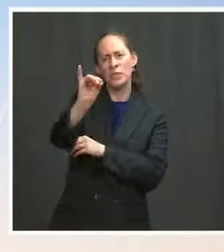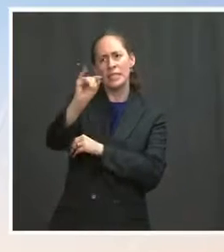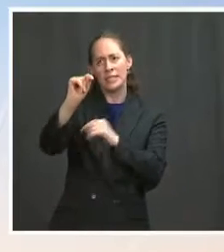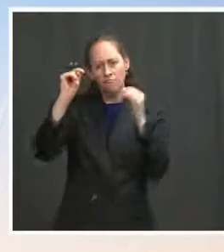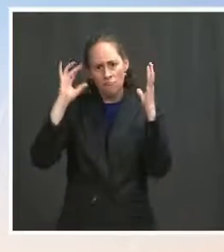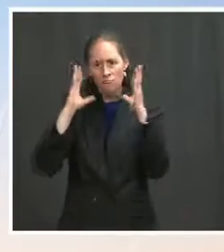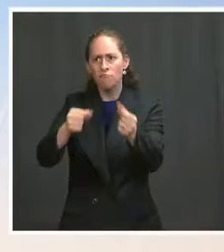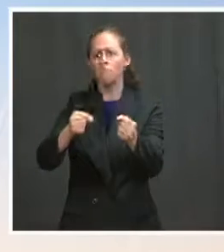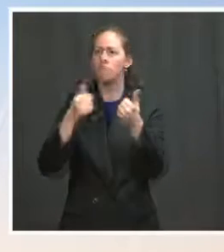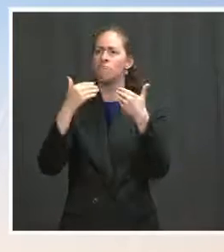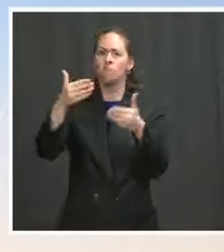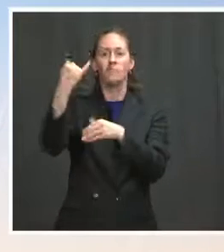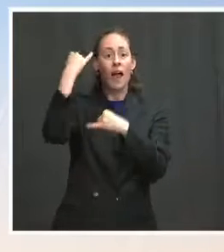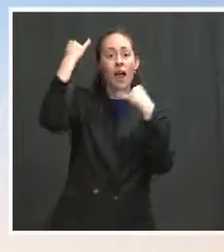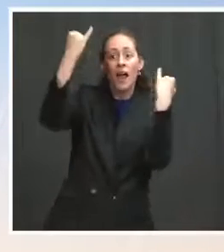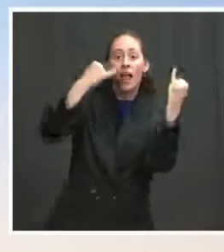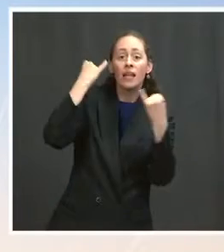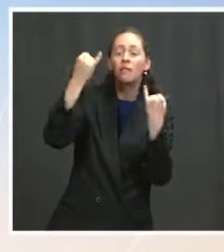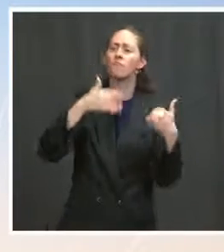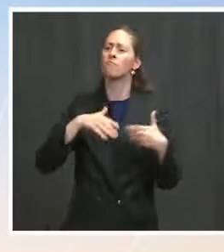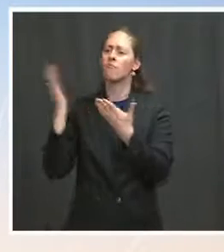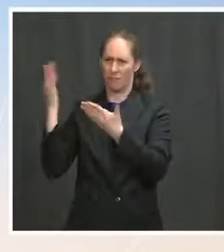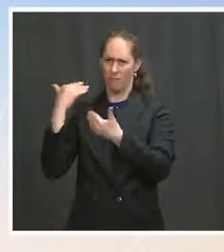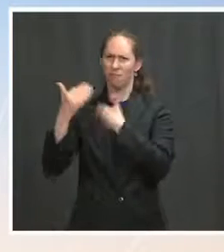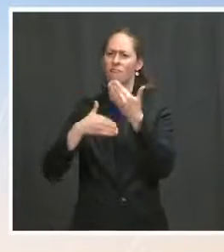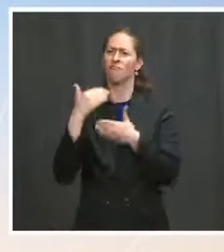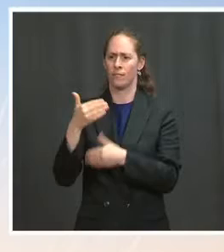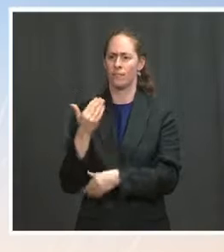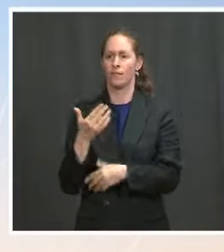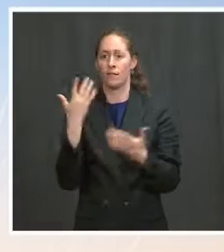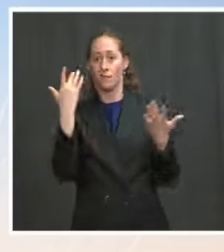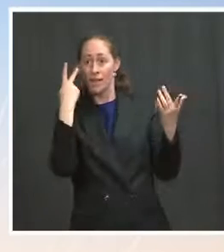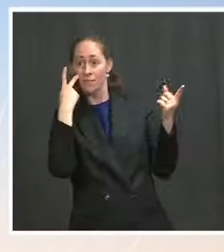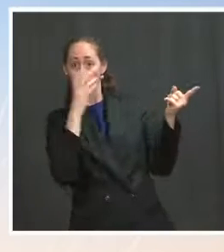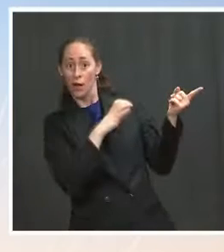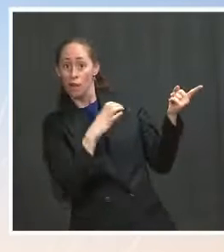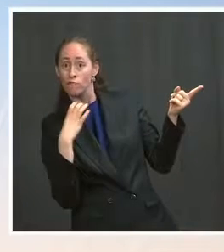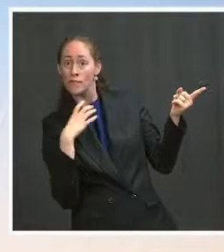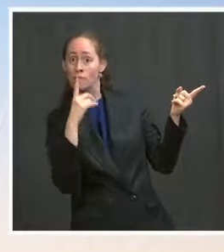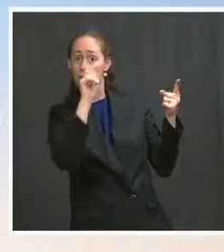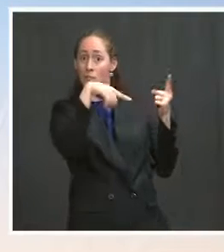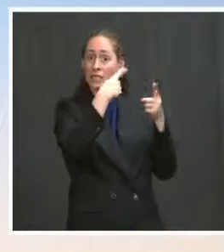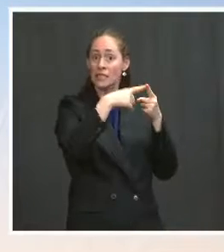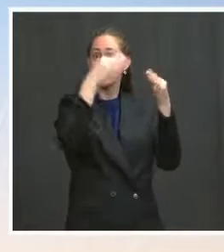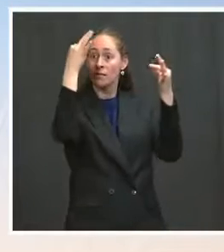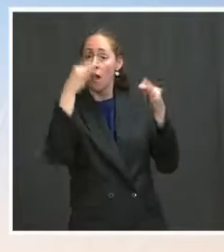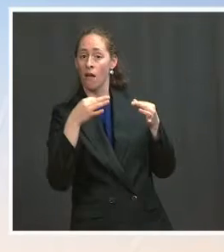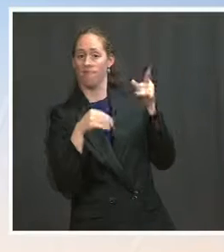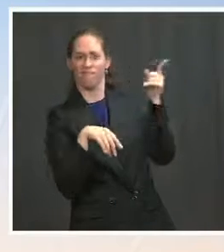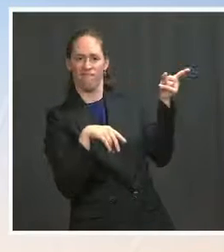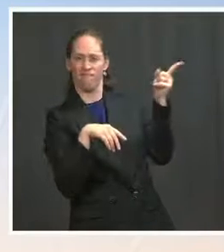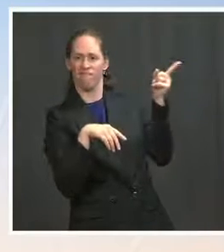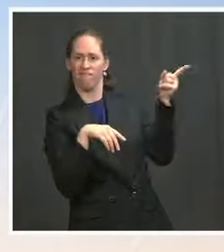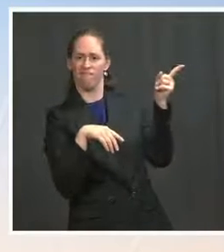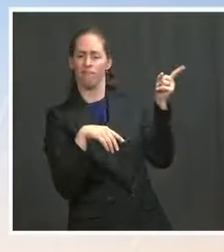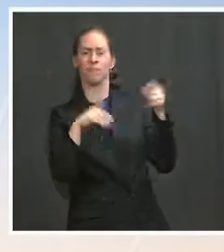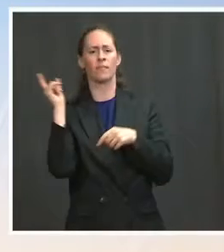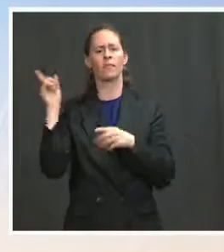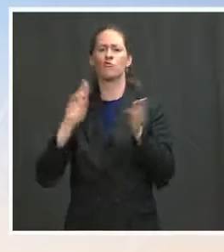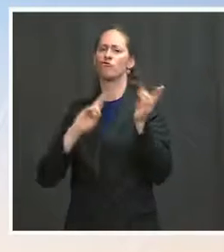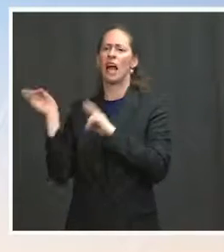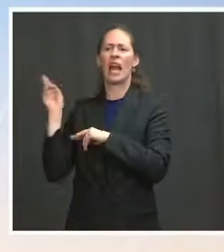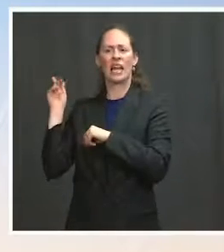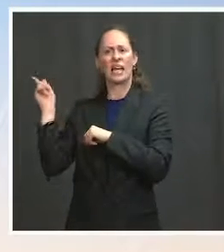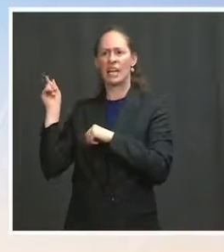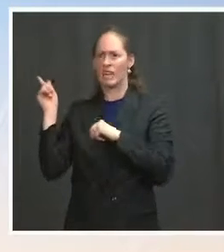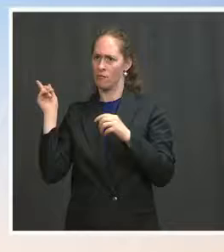he's done. And we're going to leave it to leaders in Congress to determine the sequencing and the timeline for those pieces moving forward. But he's going to use every